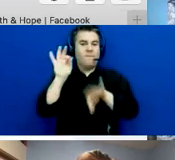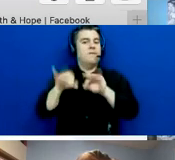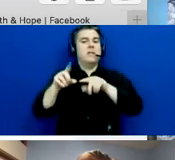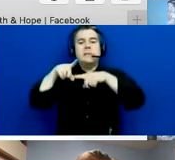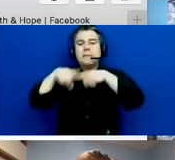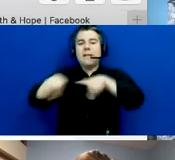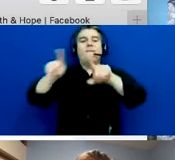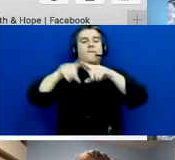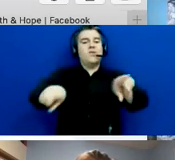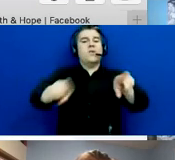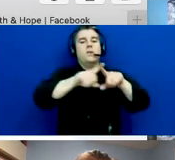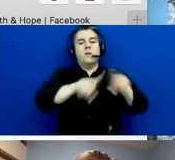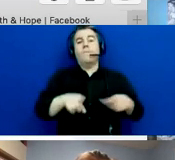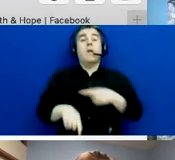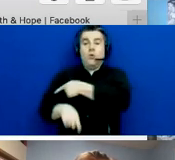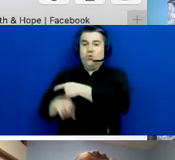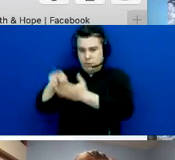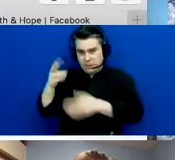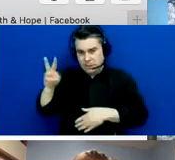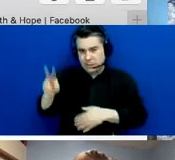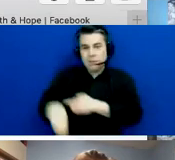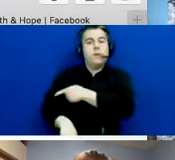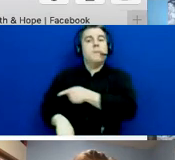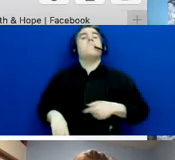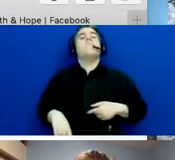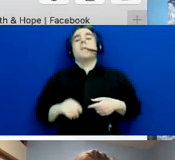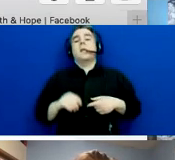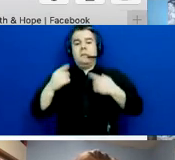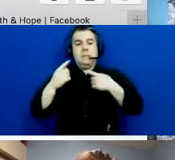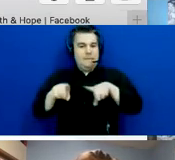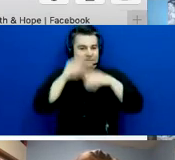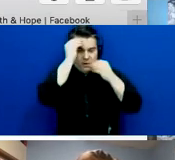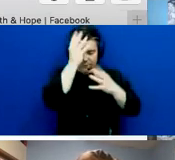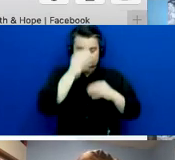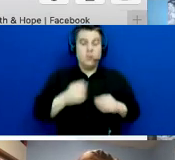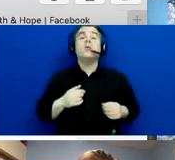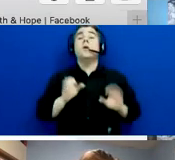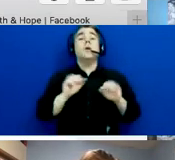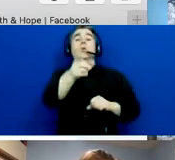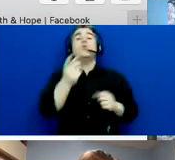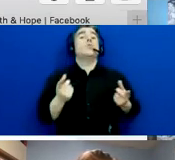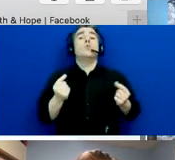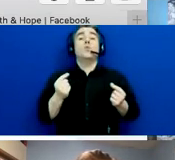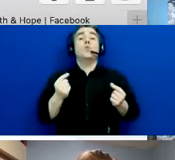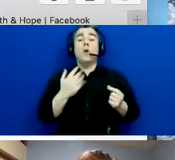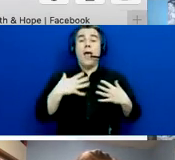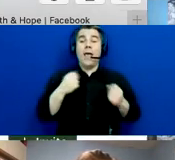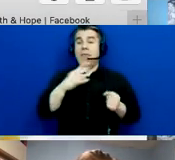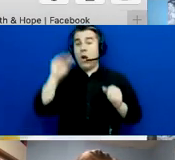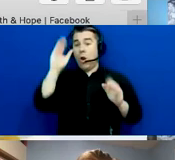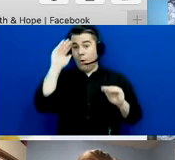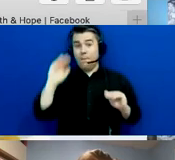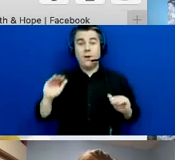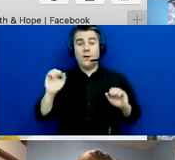different here's 2016, all kinds of different information. So what you can do in Health and Hope is you can come